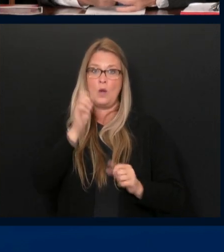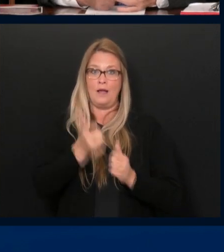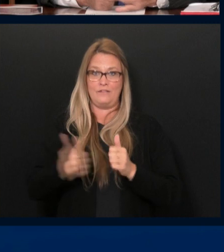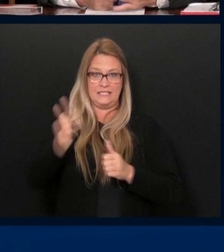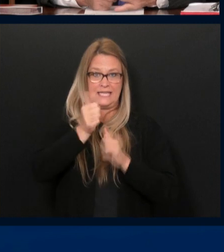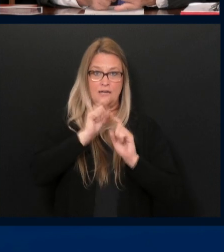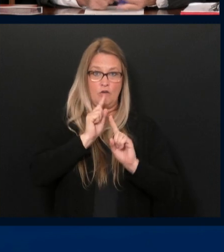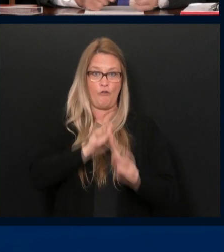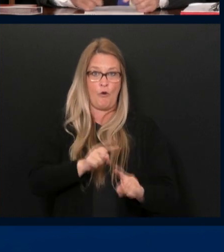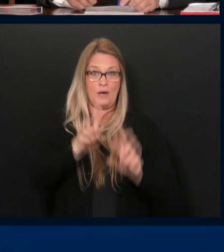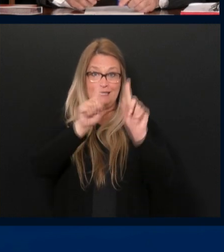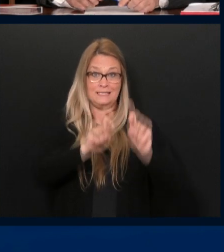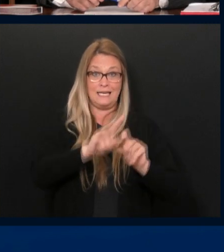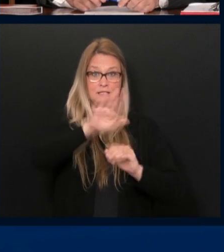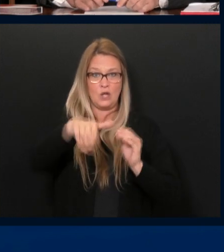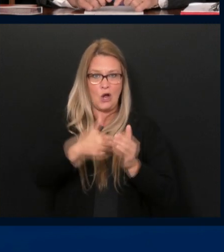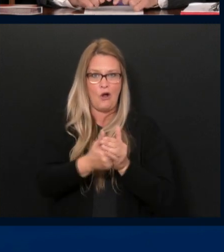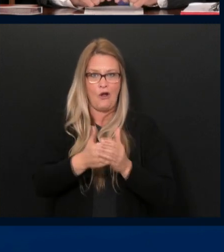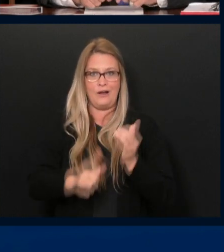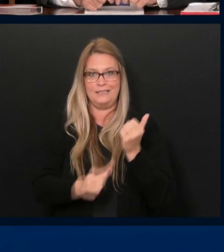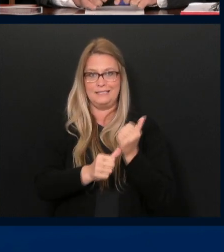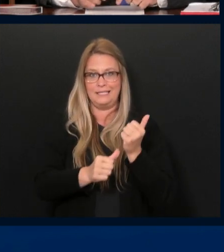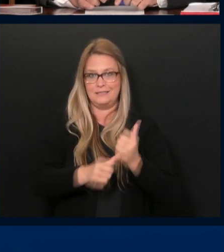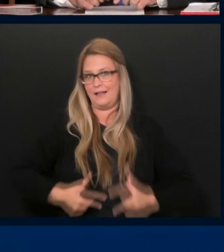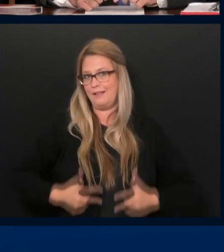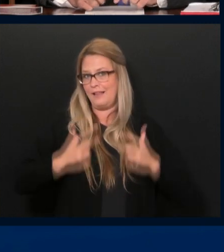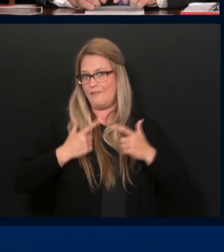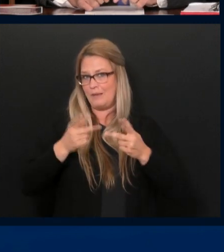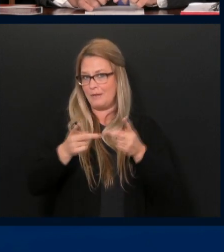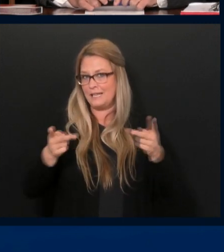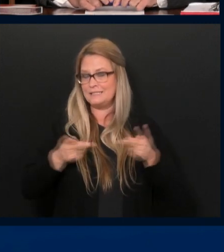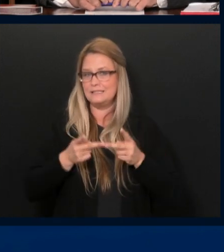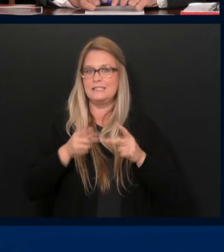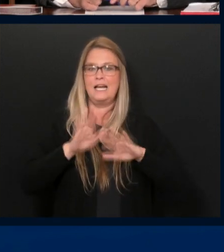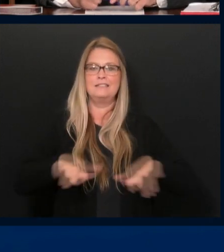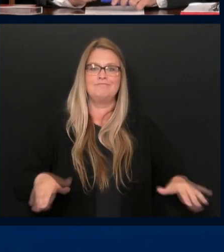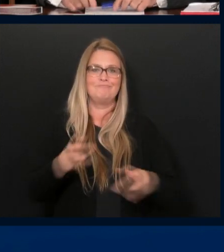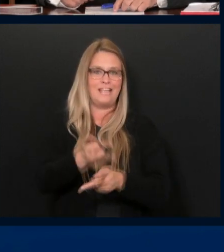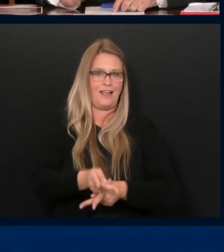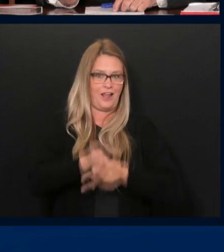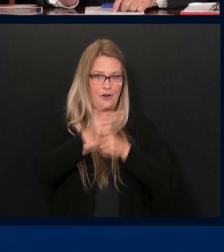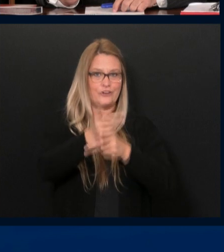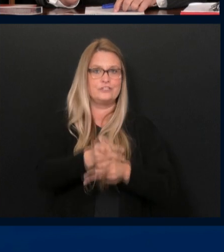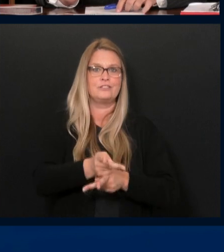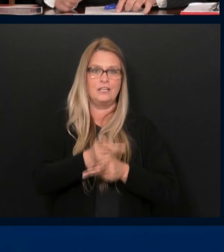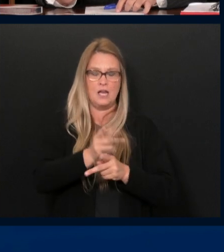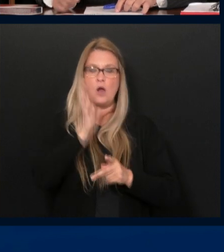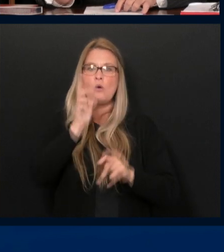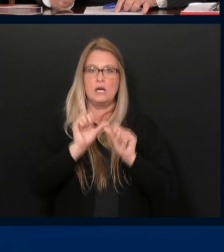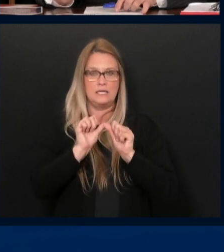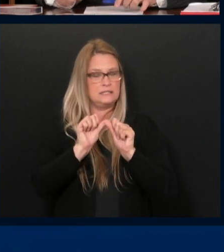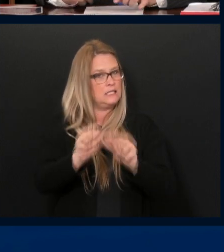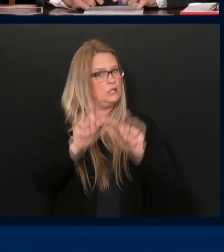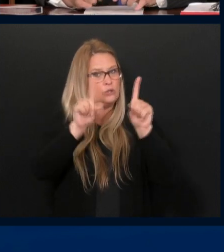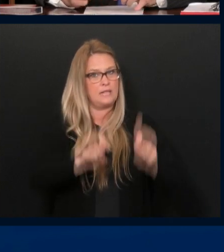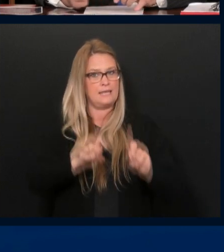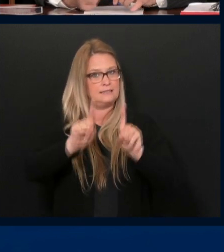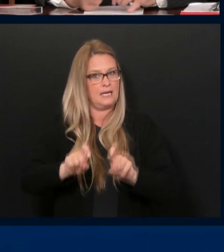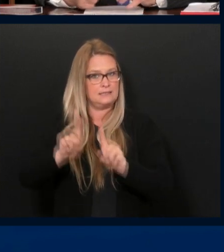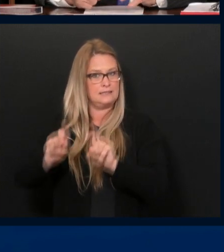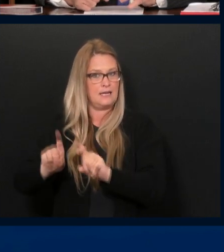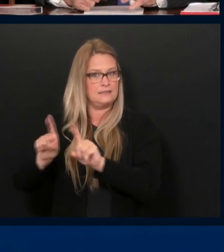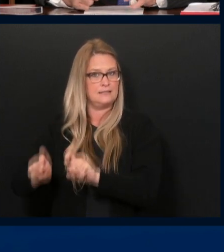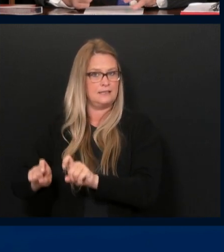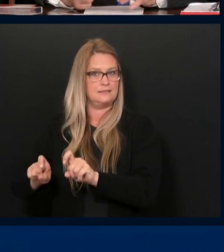test all the assisted living places and the daycares, and we're going to just continue to test more and more and more and stay